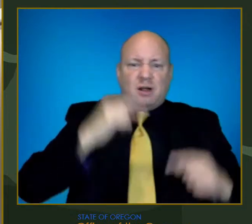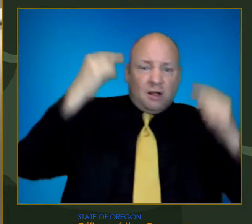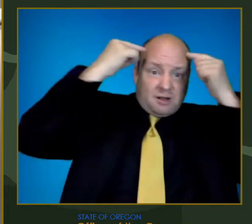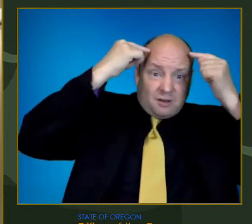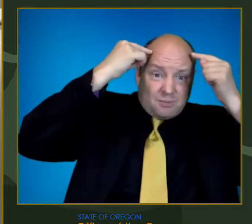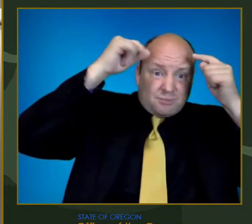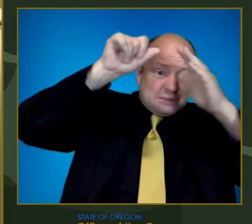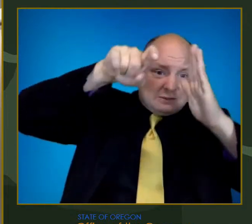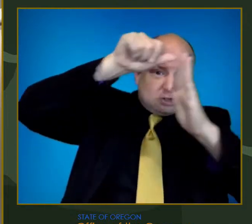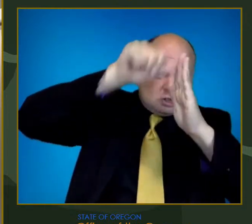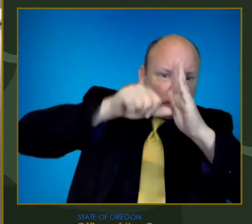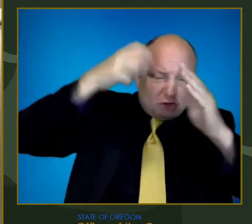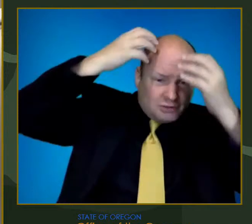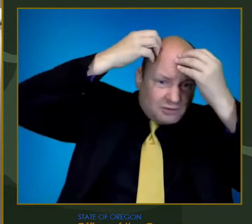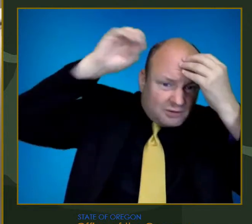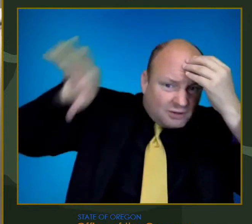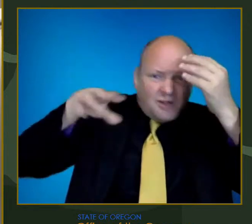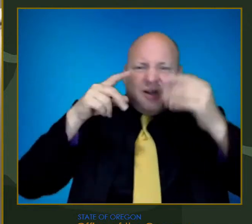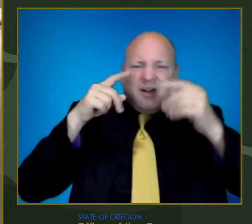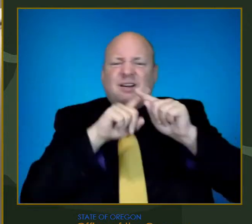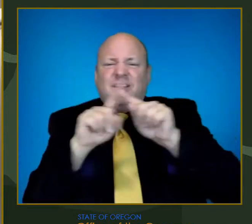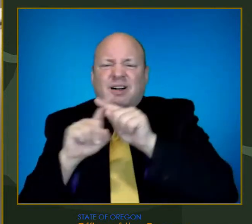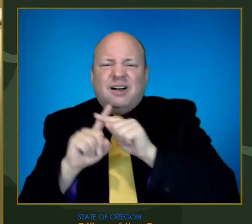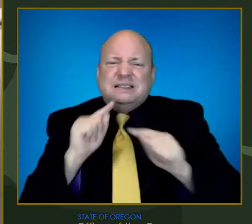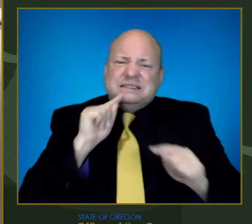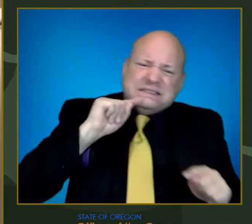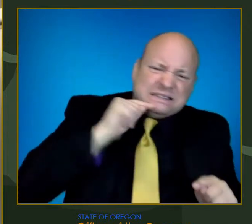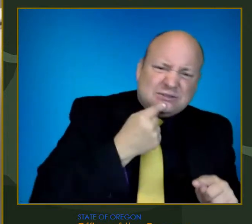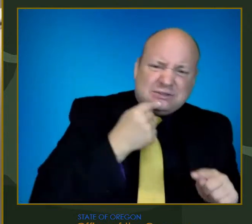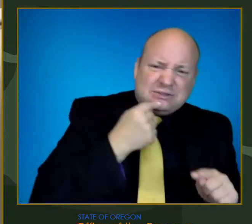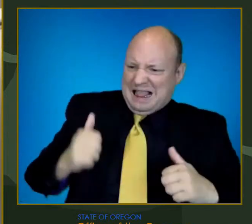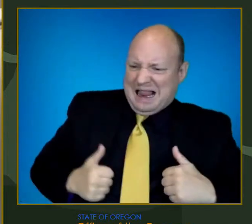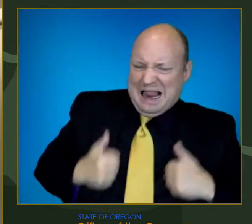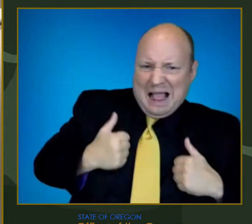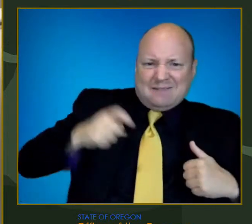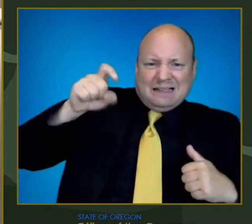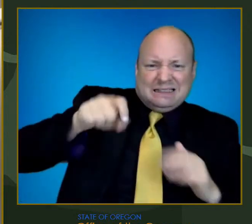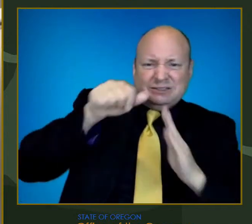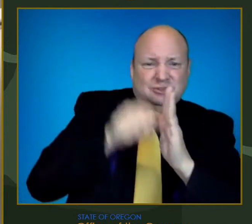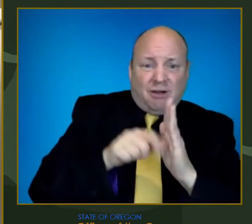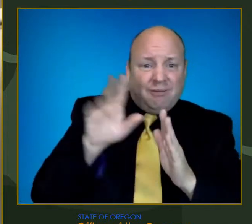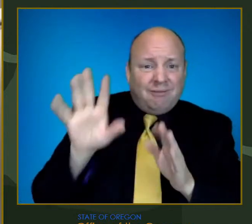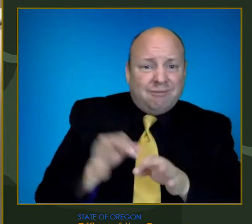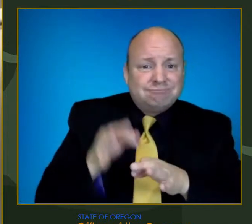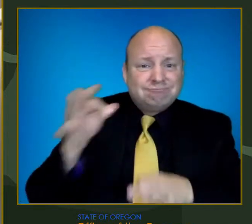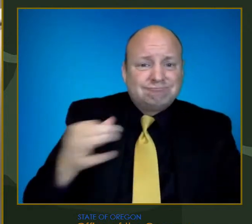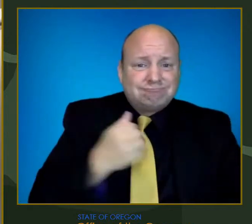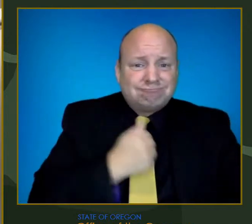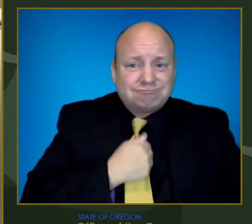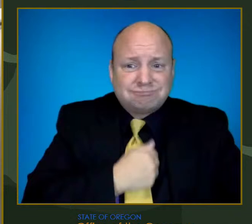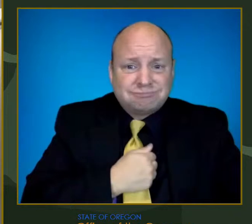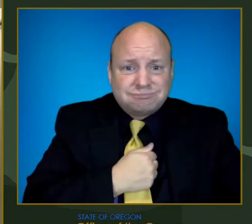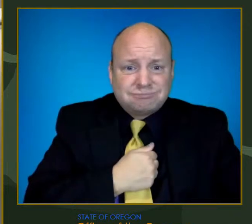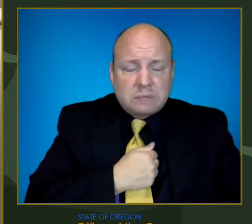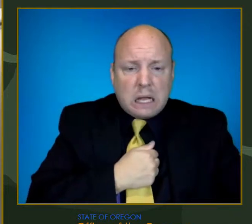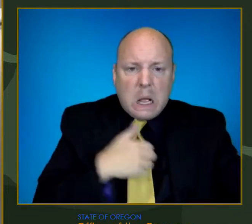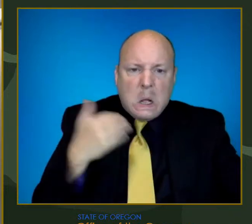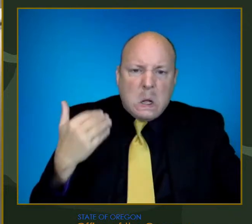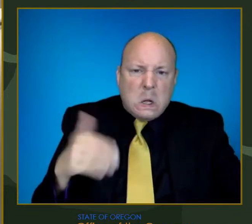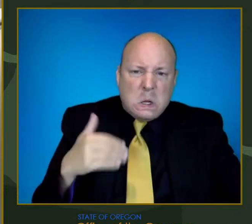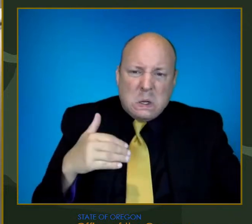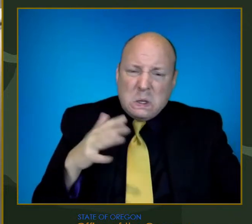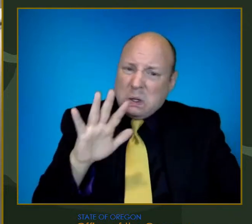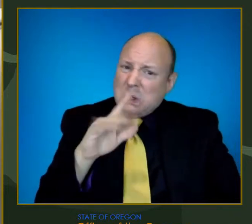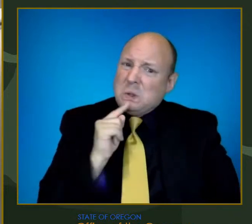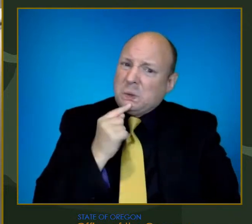preserve life and function, and they're being delayed right now. So quite simply put, and I don't want to mince my words, we're rationing